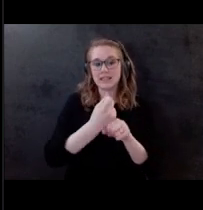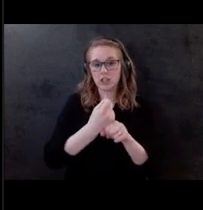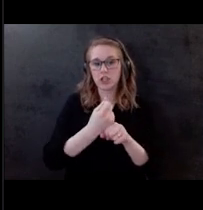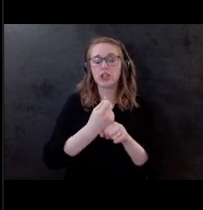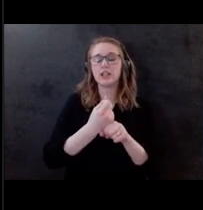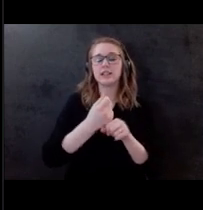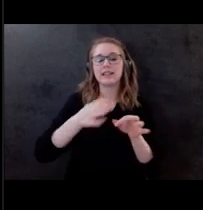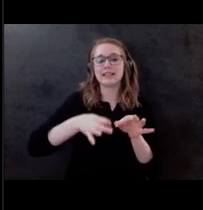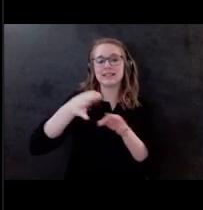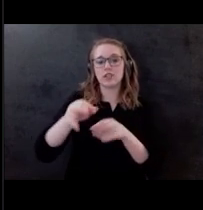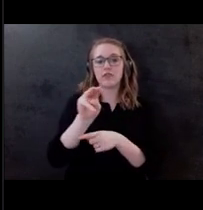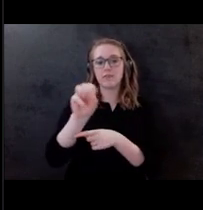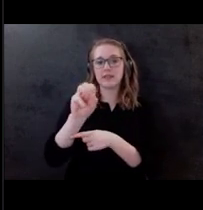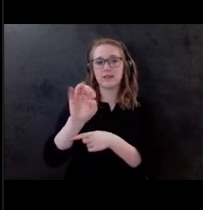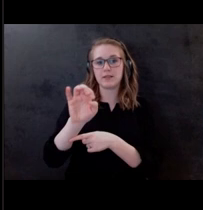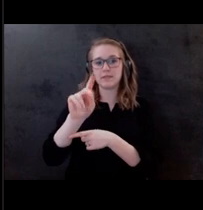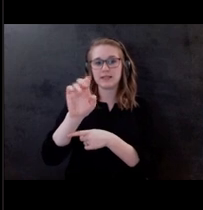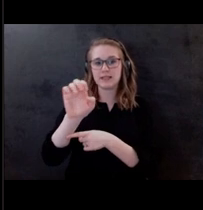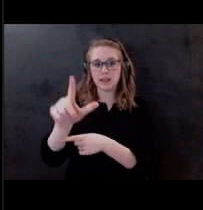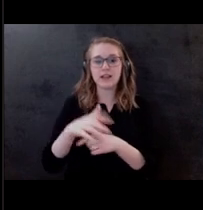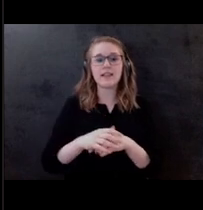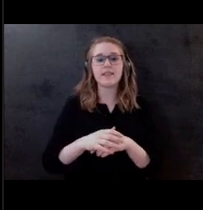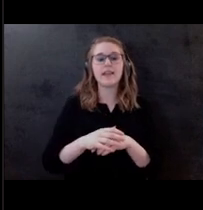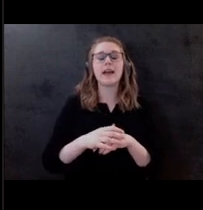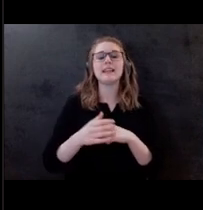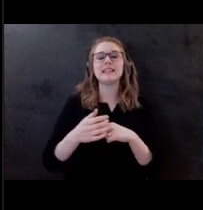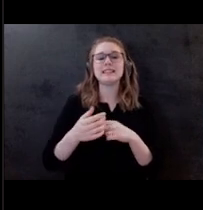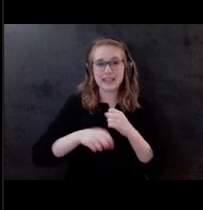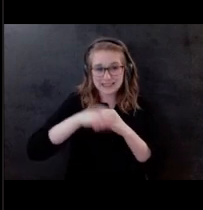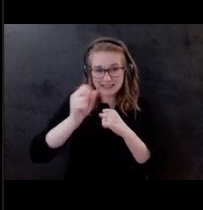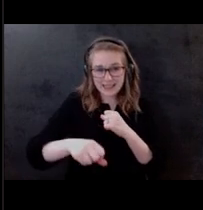item because the deadline of March 9th hasn't passed.